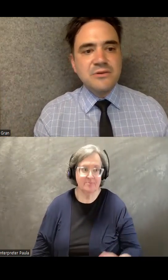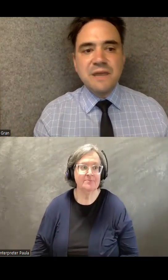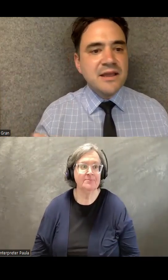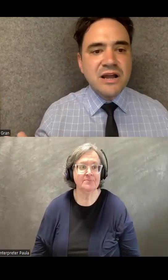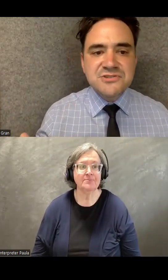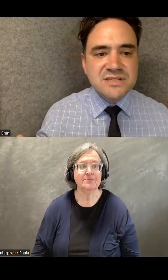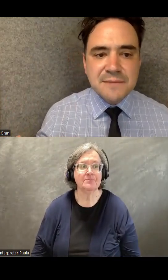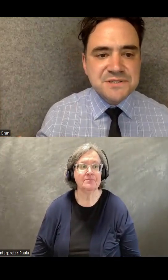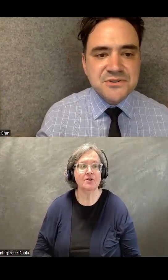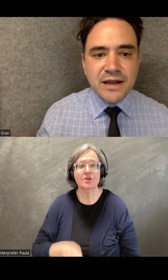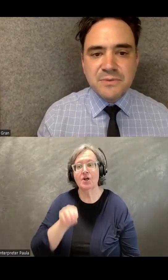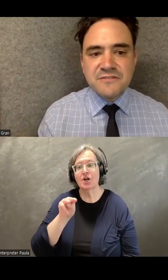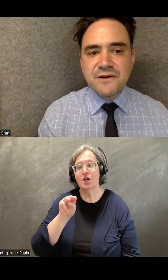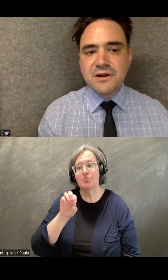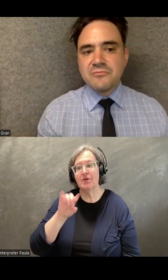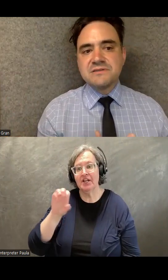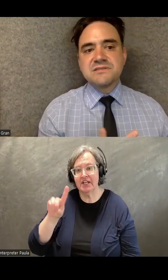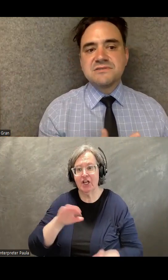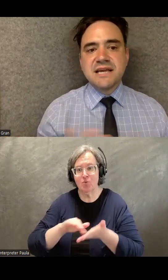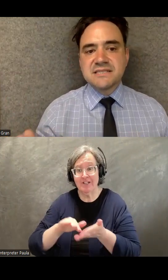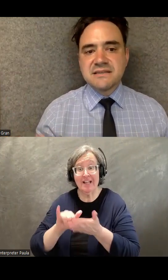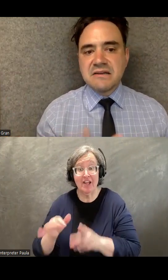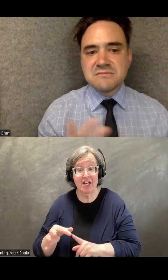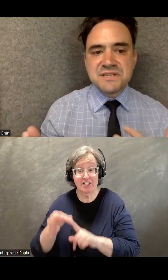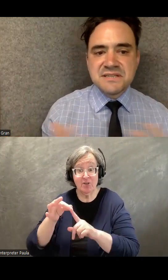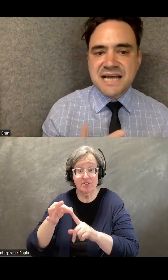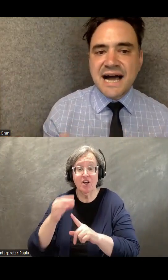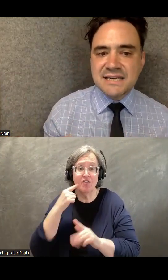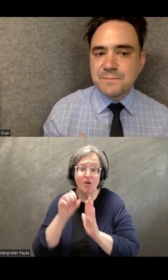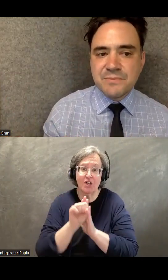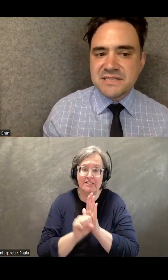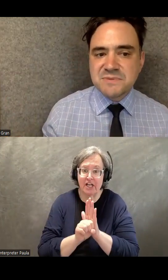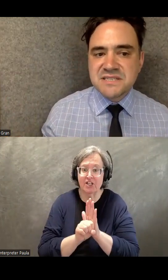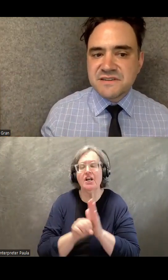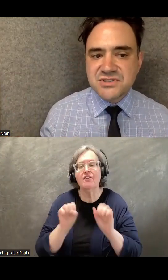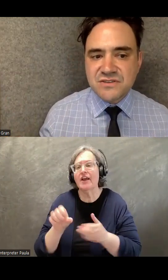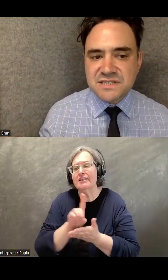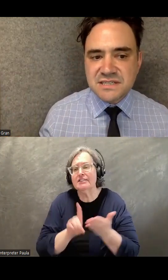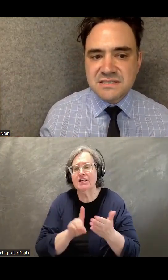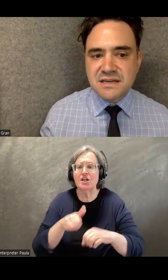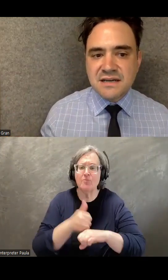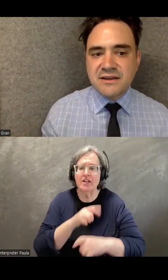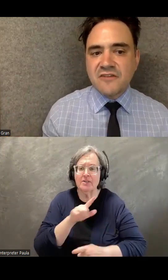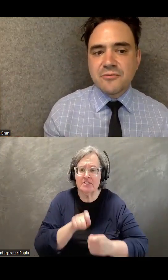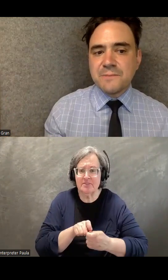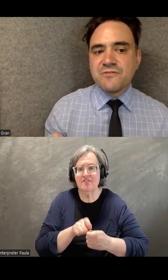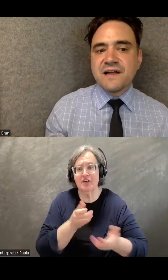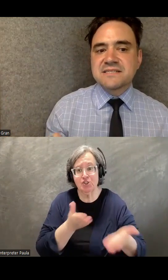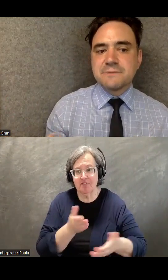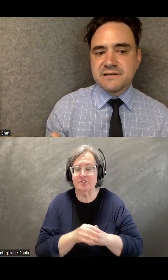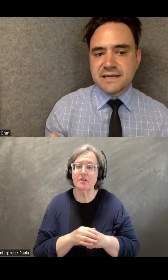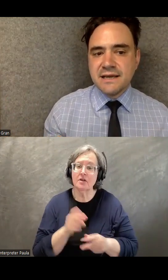So, Medicaid waivers are exceptions granted by the federal government to states, allowing them to design and implement specific services. They offer